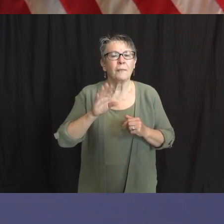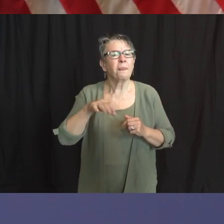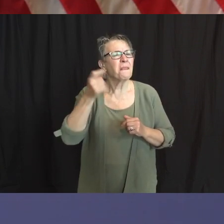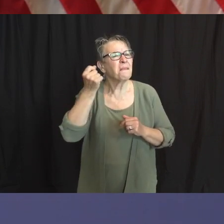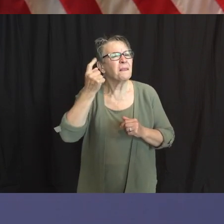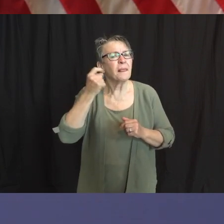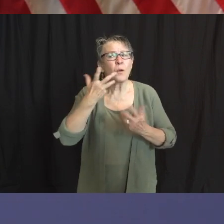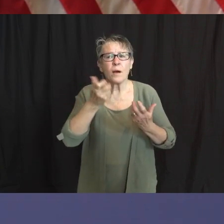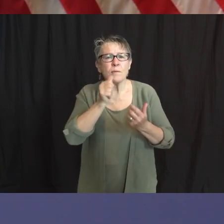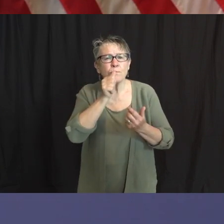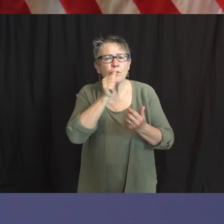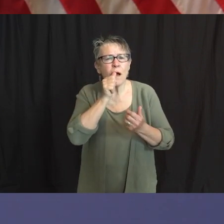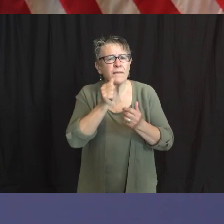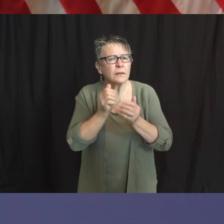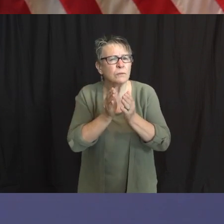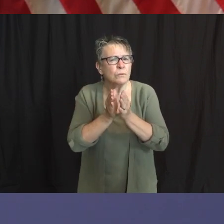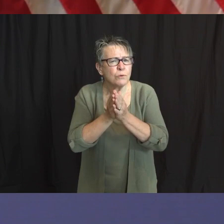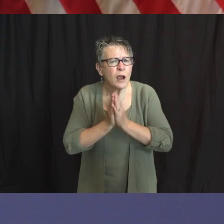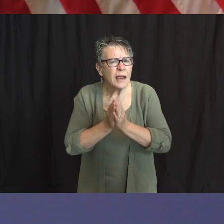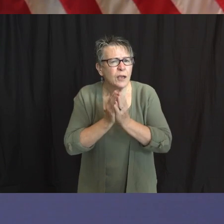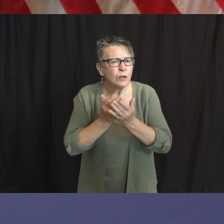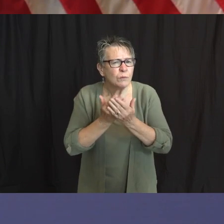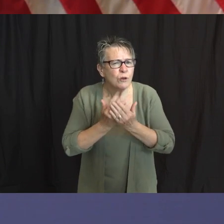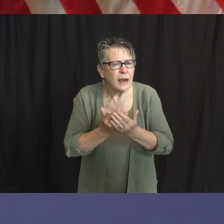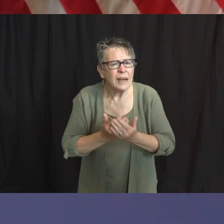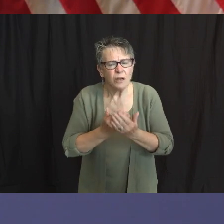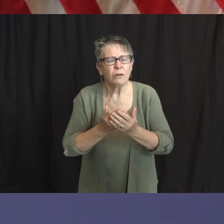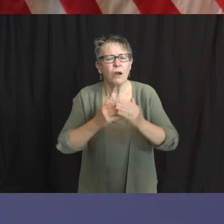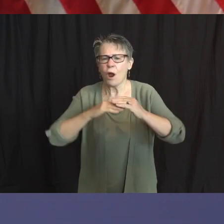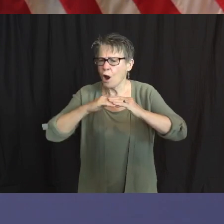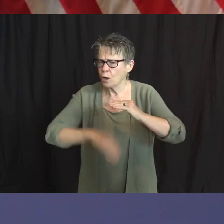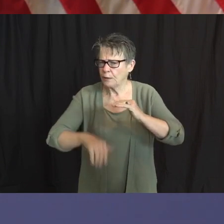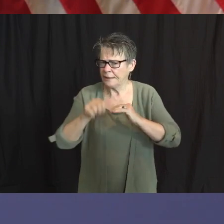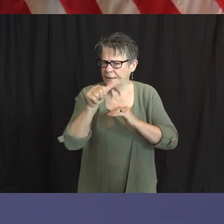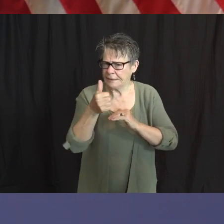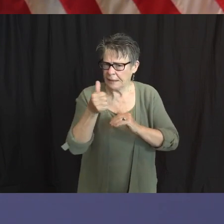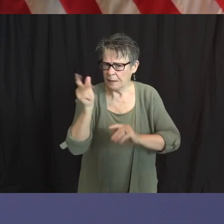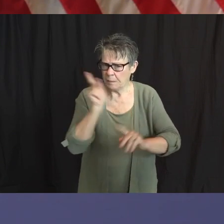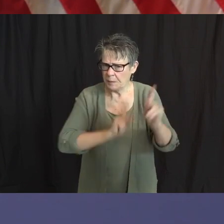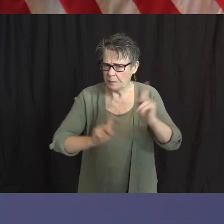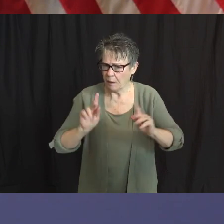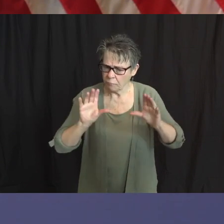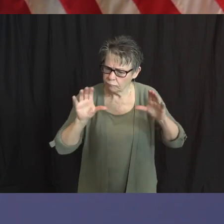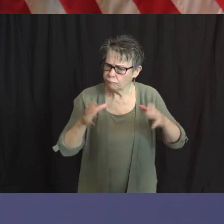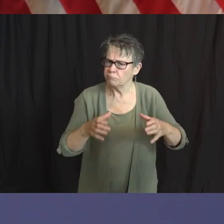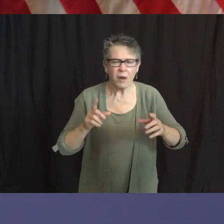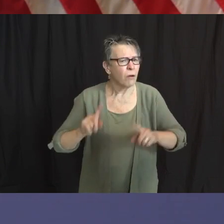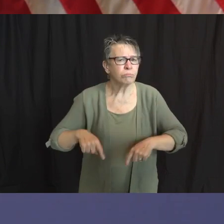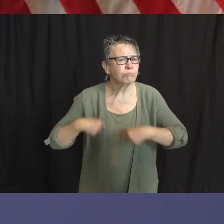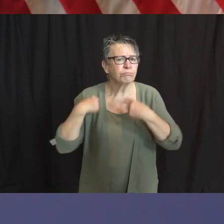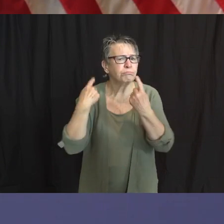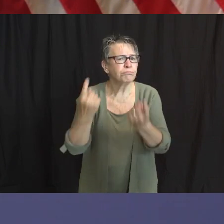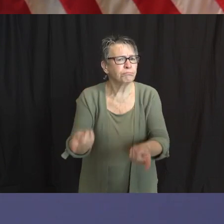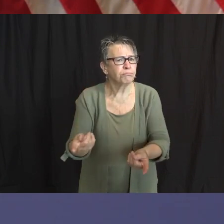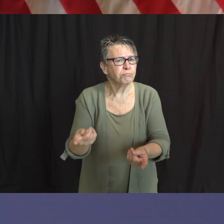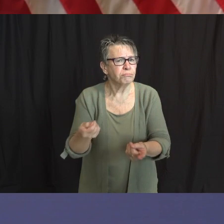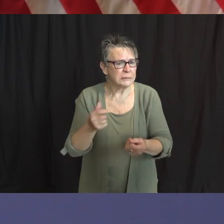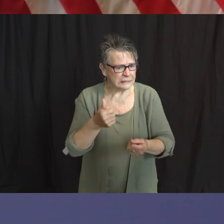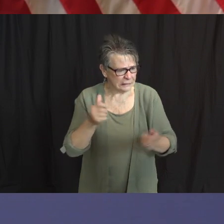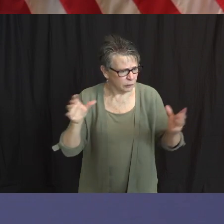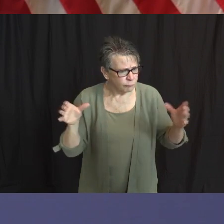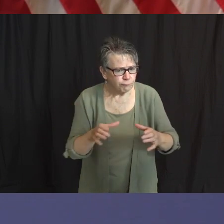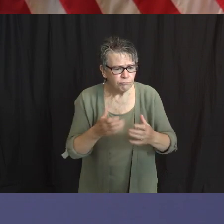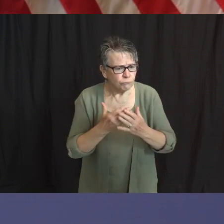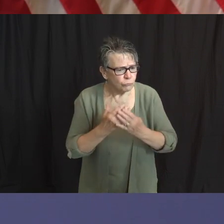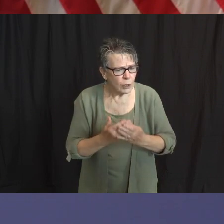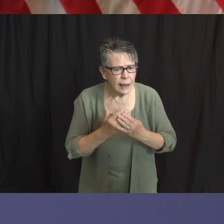And, social distancing will be a key element to indoor faith as it will be for restaurants and